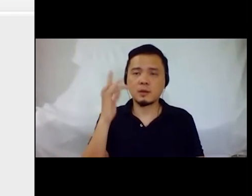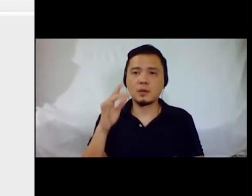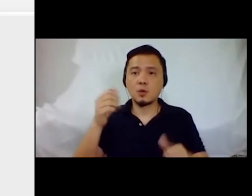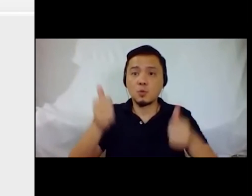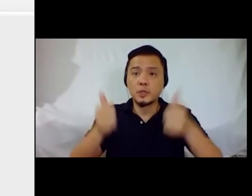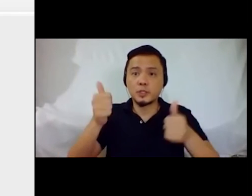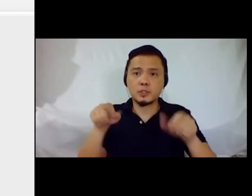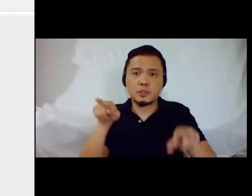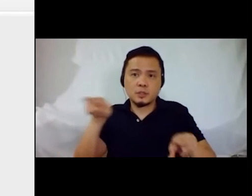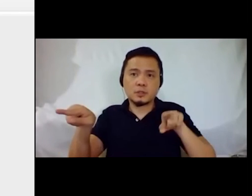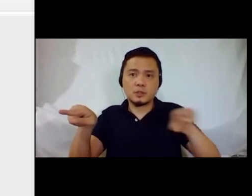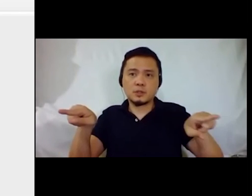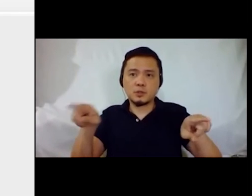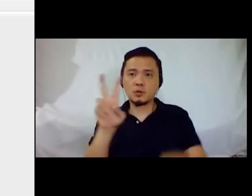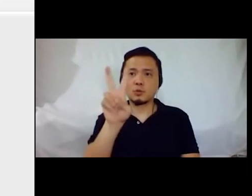Which has two different places,